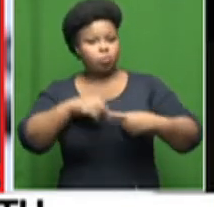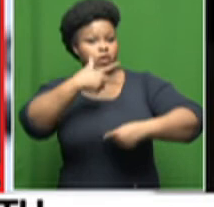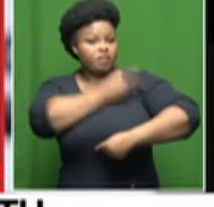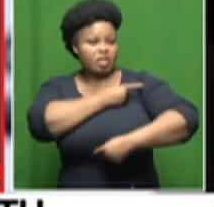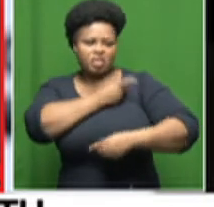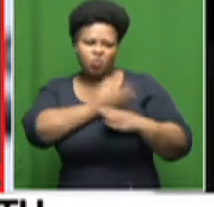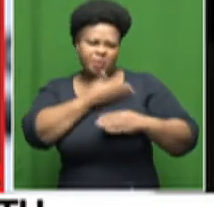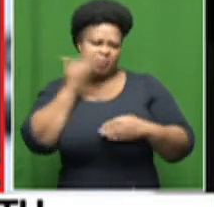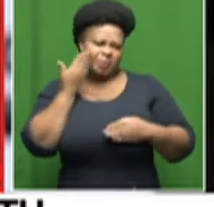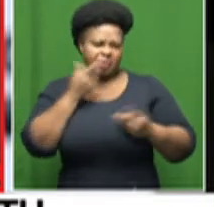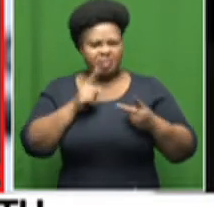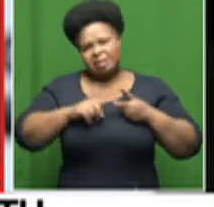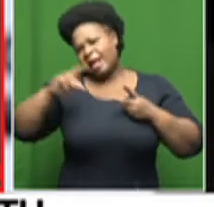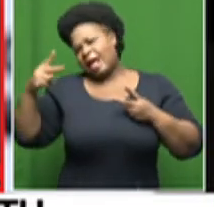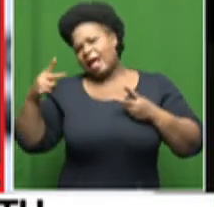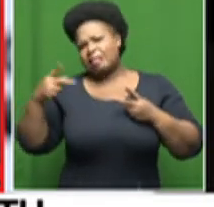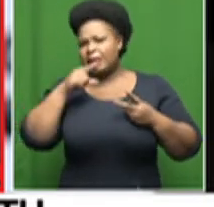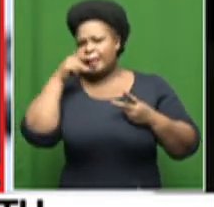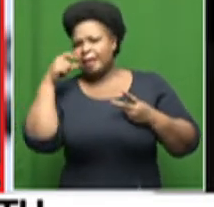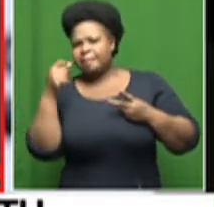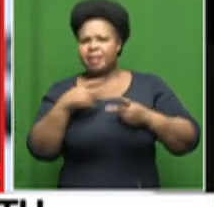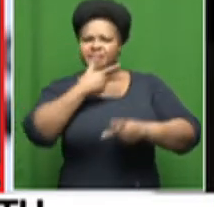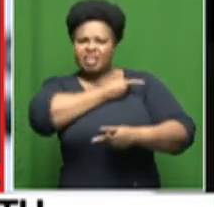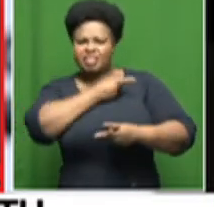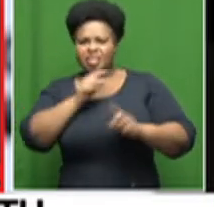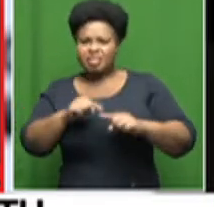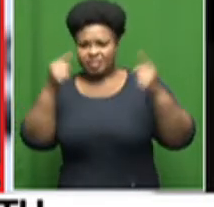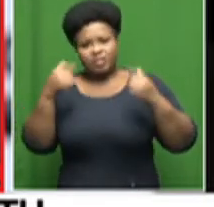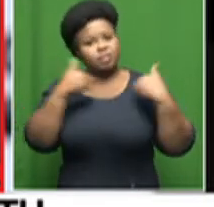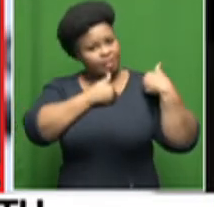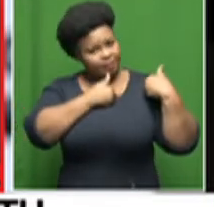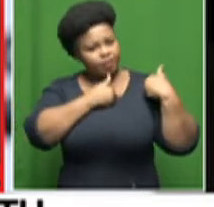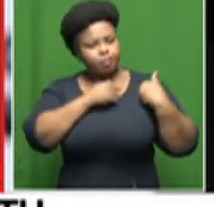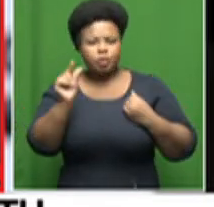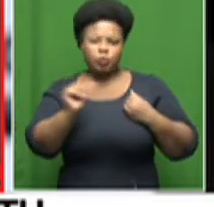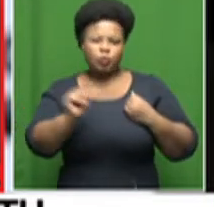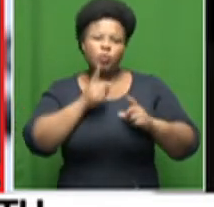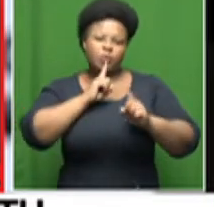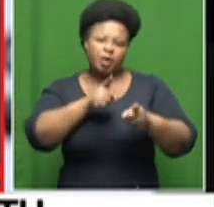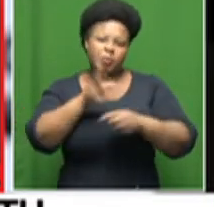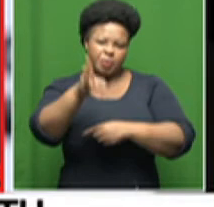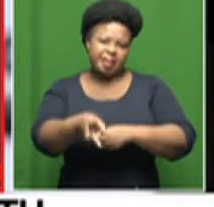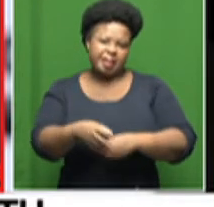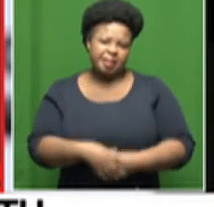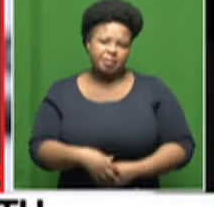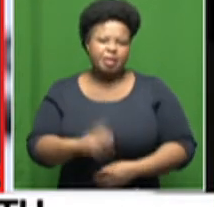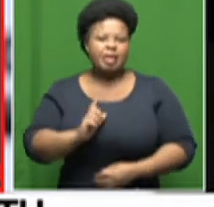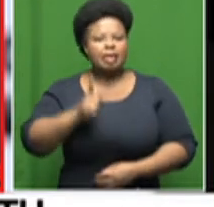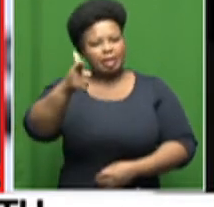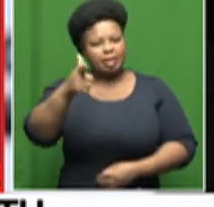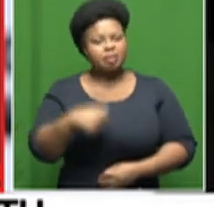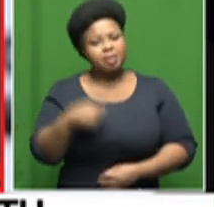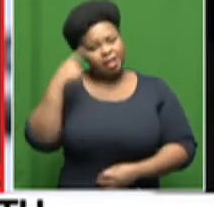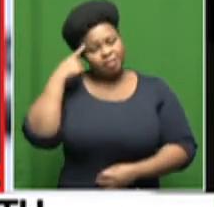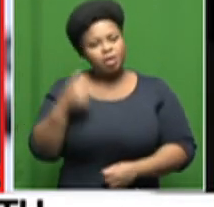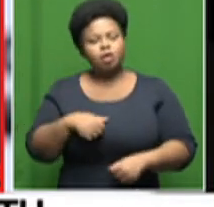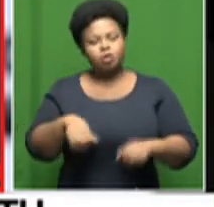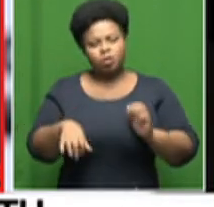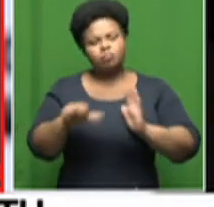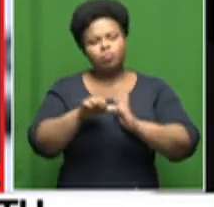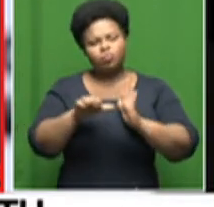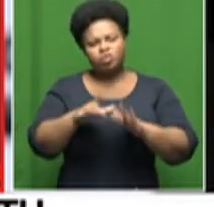didn't work, can they take another vaccine? Is it safe? And those answers are coming pretty quickly. And they should, I'm pretty optimistic that it'll be a